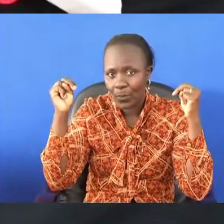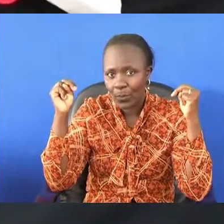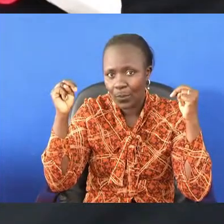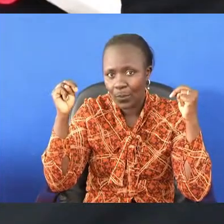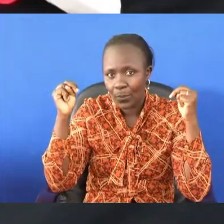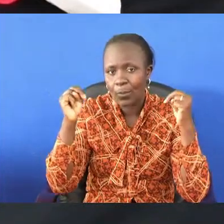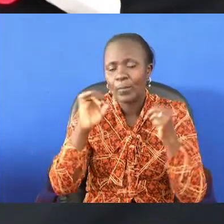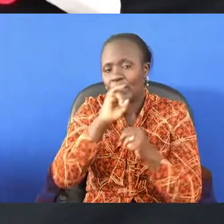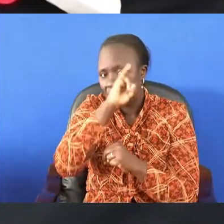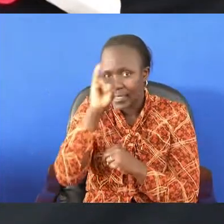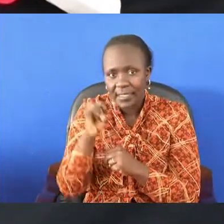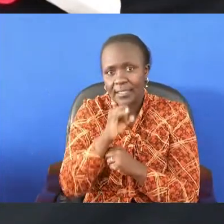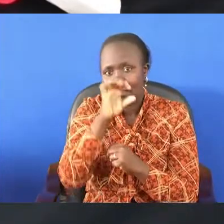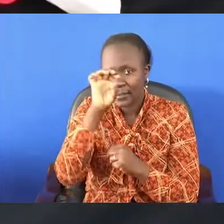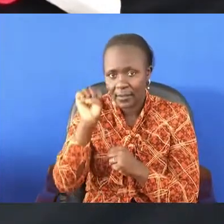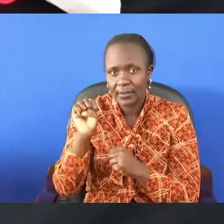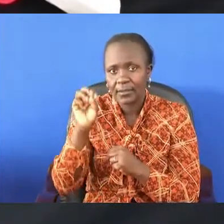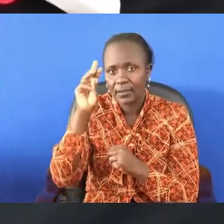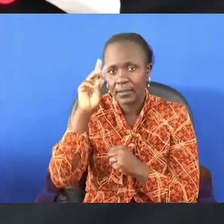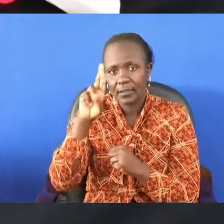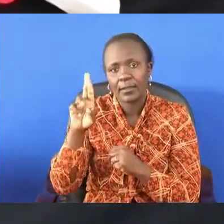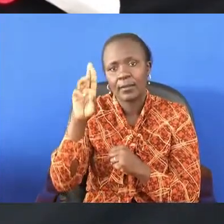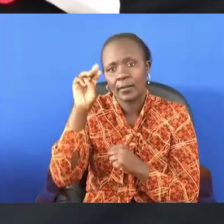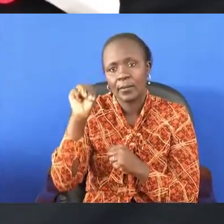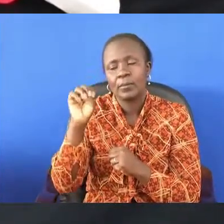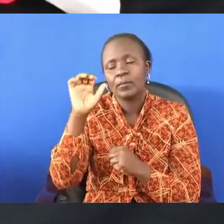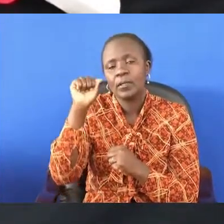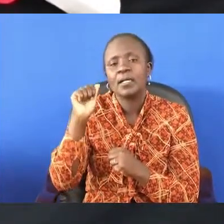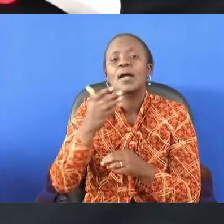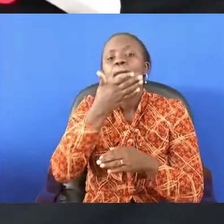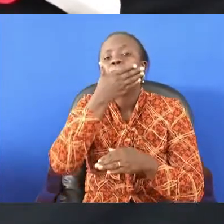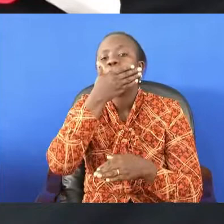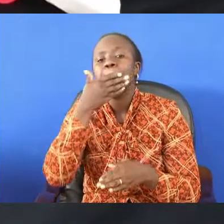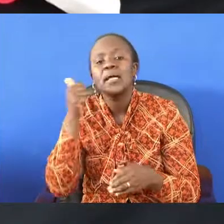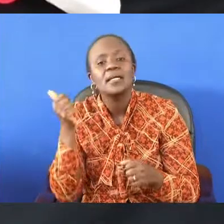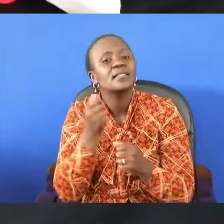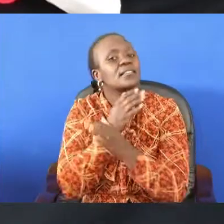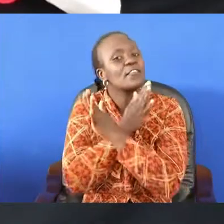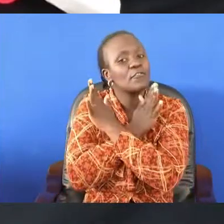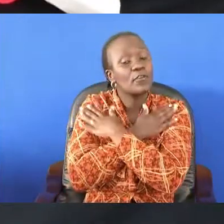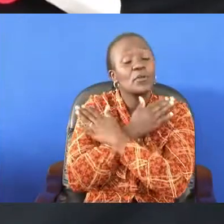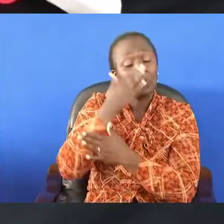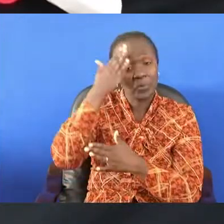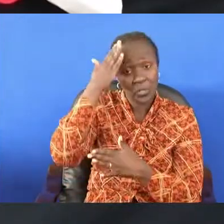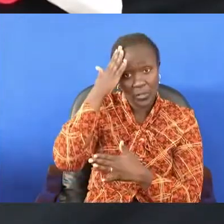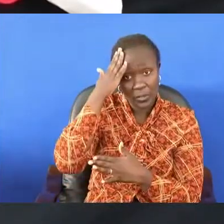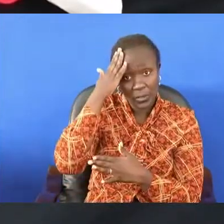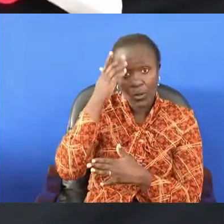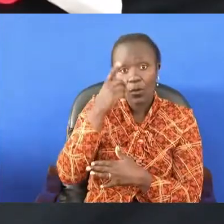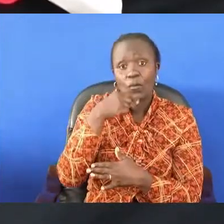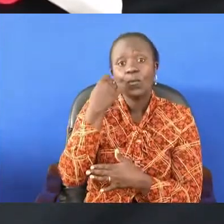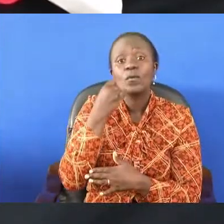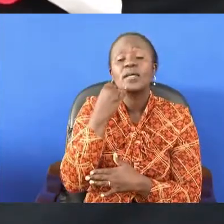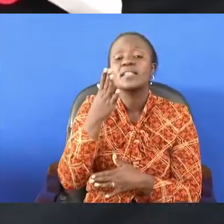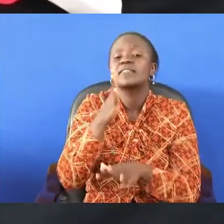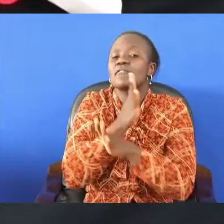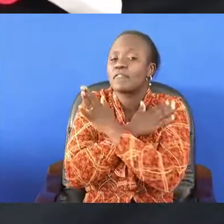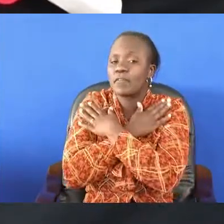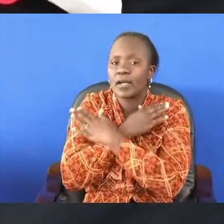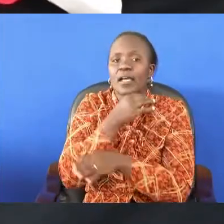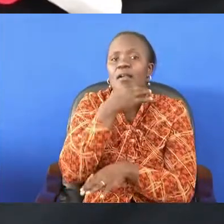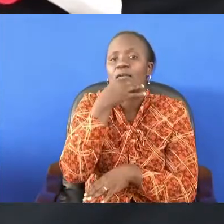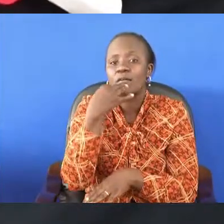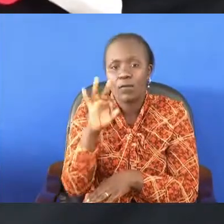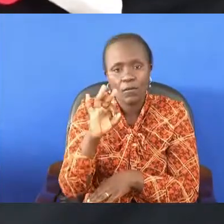is Jeremiah's best friend. Do we know the friend of Jeremiah?